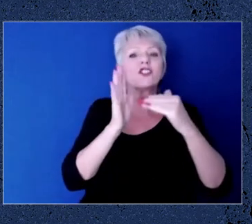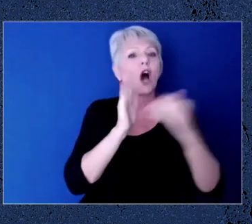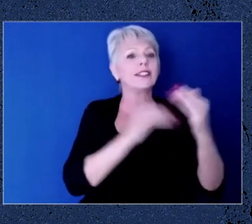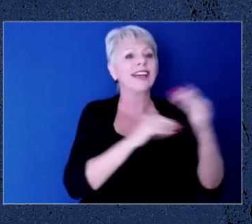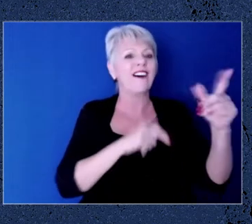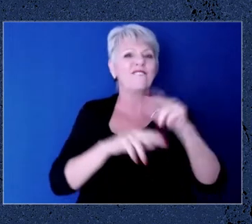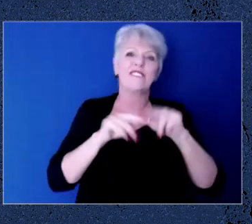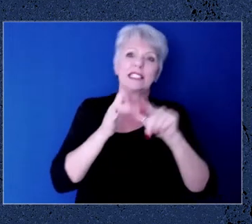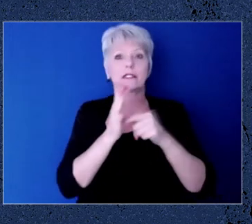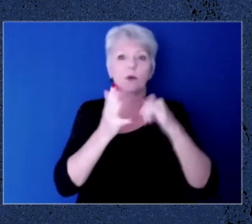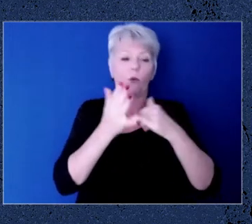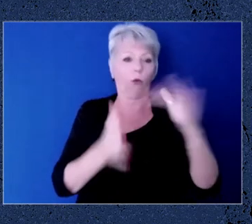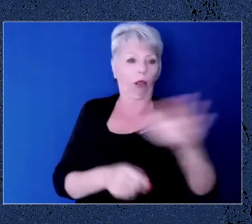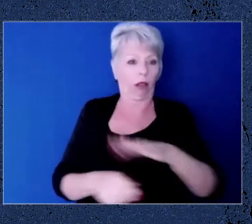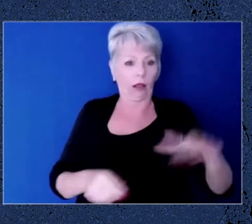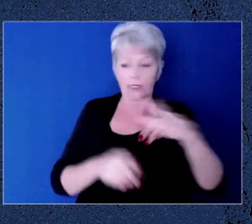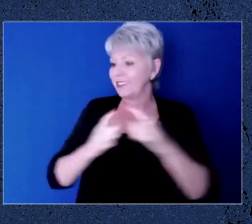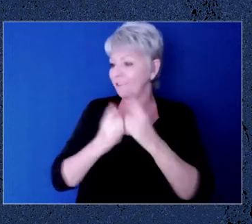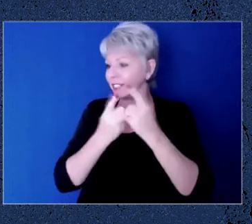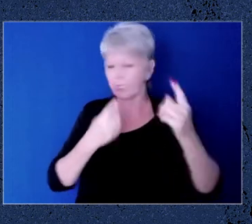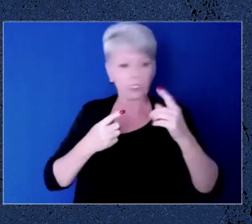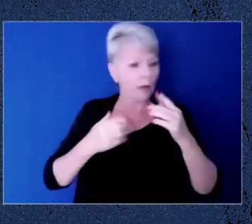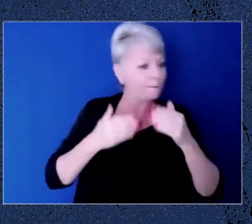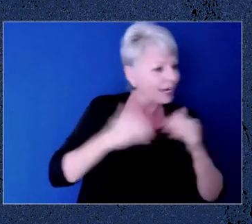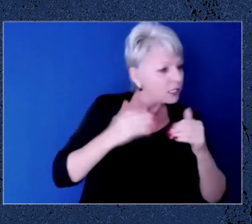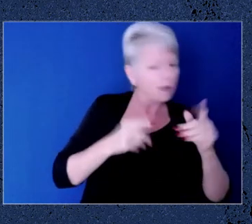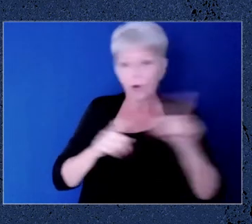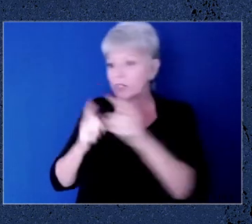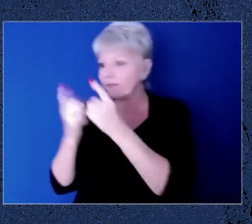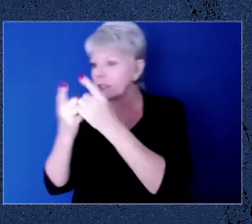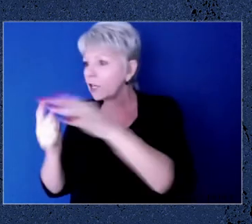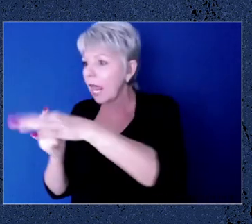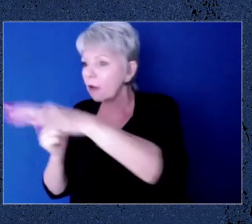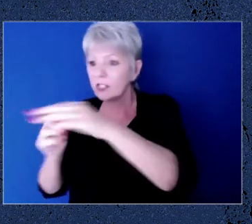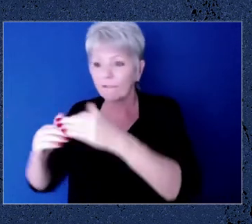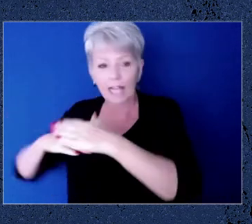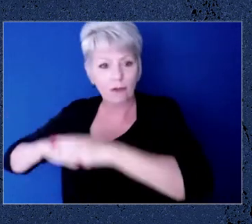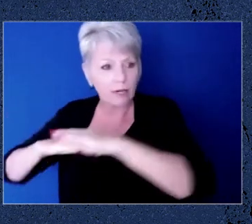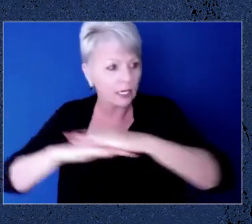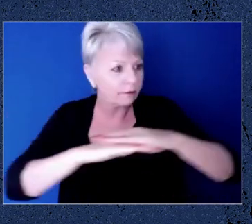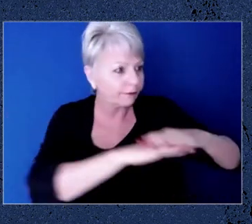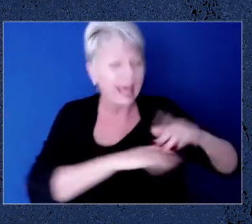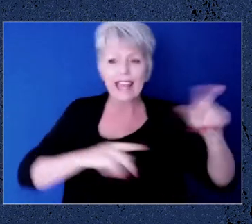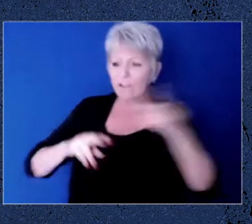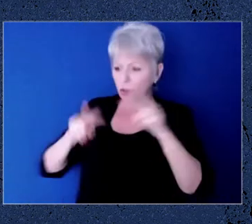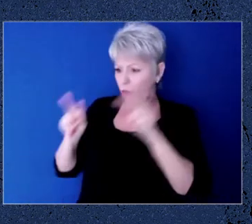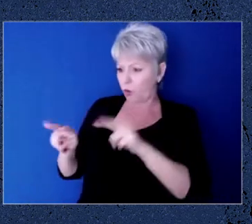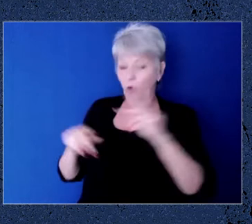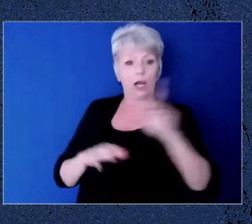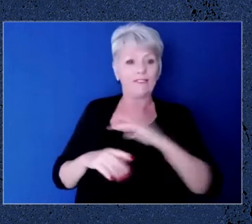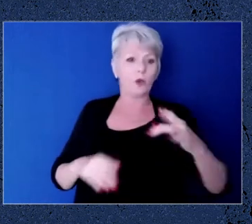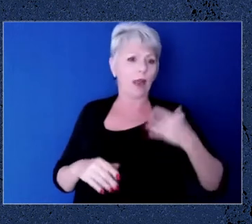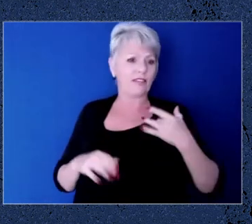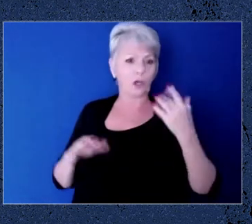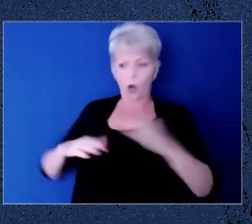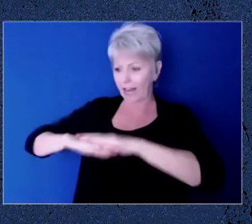really specific management to different parts of country. You know, really, really different across an estate. And if you think about it, if you're living on country, what do you want to do?